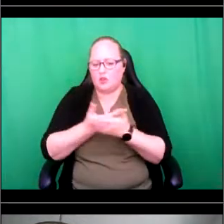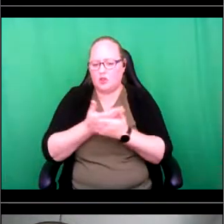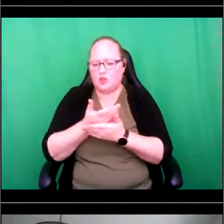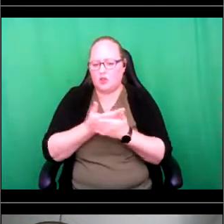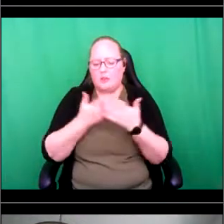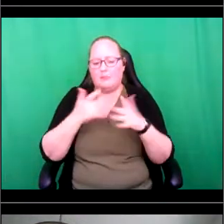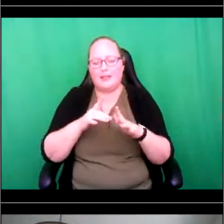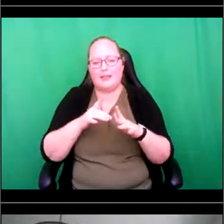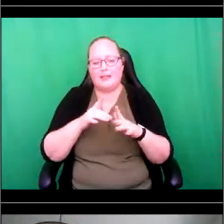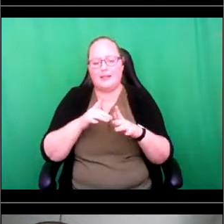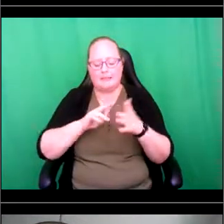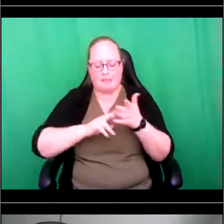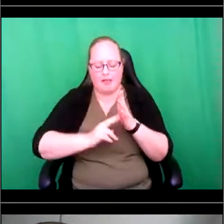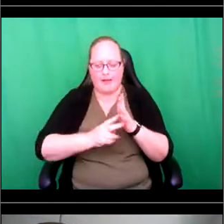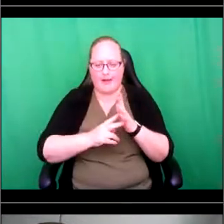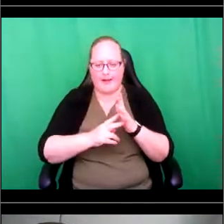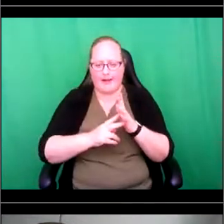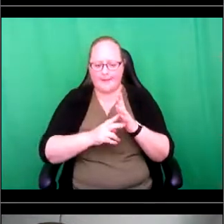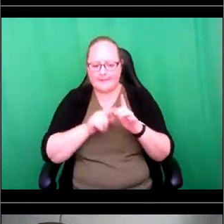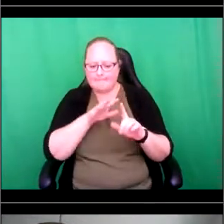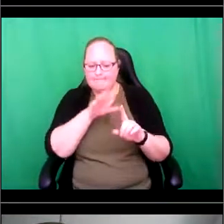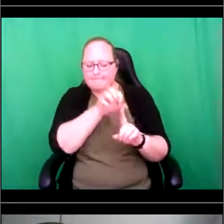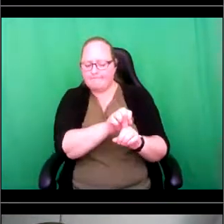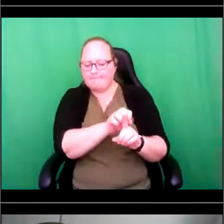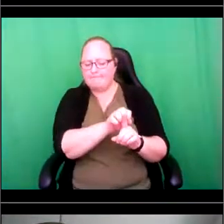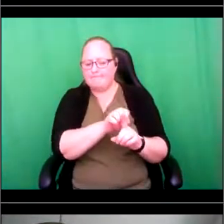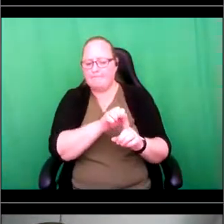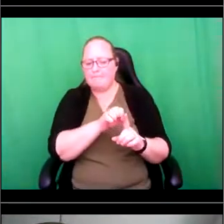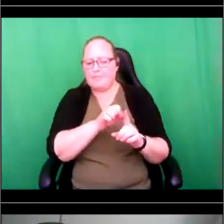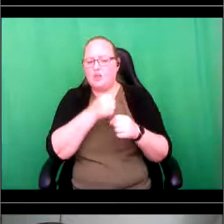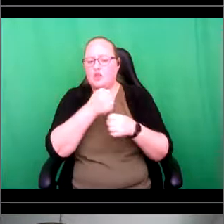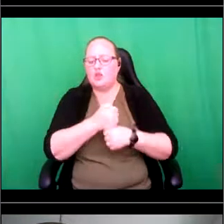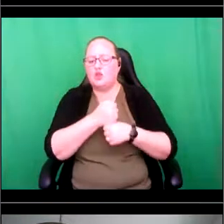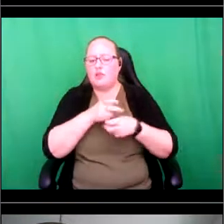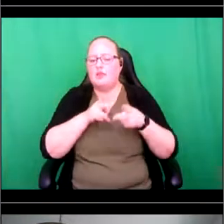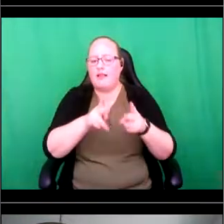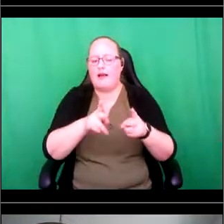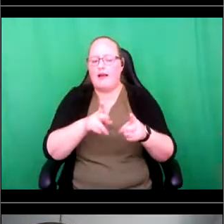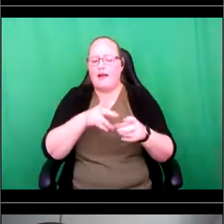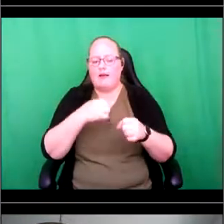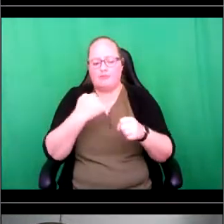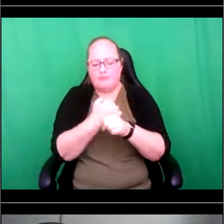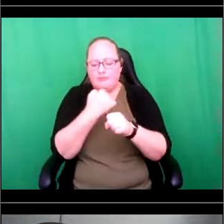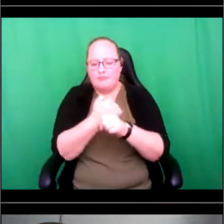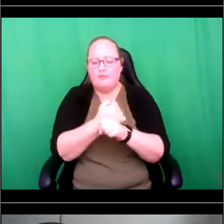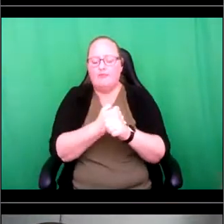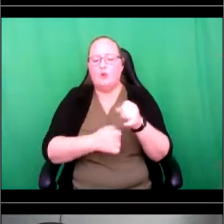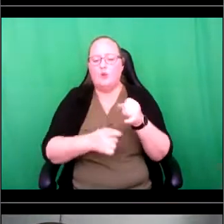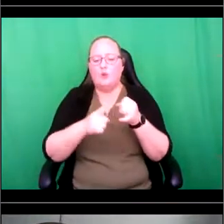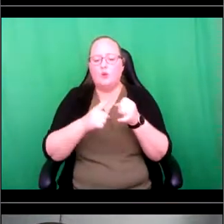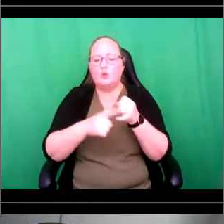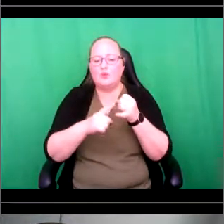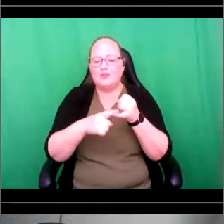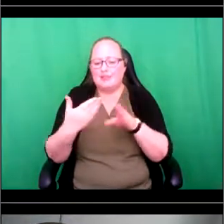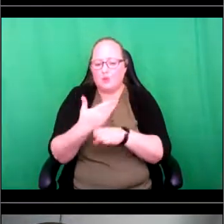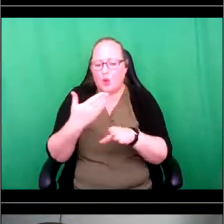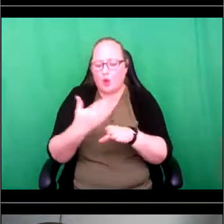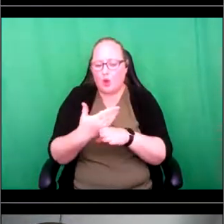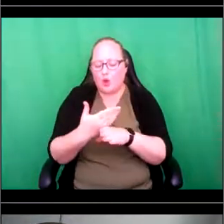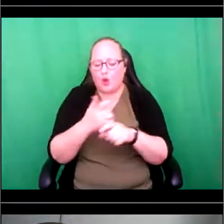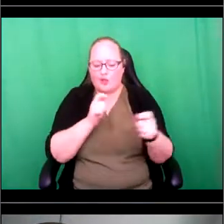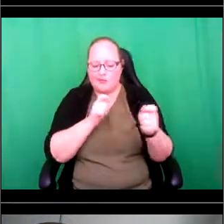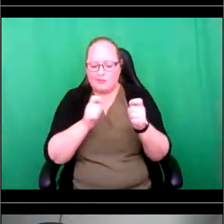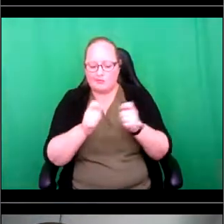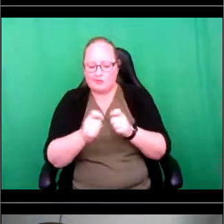Lane within our development boundary for some utility work. However, following further discussions